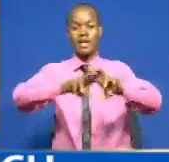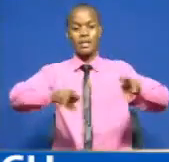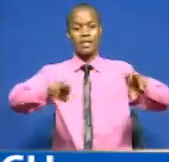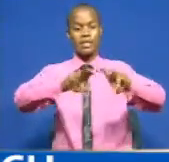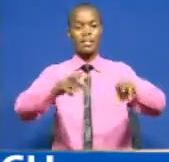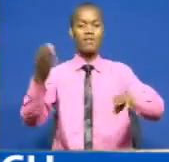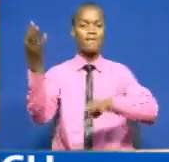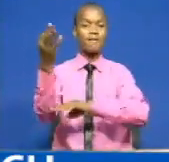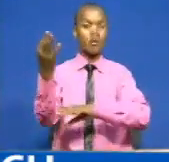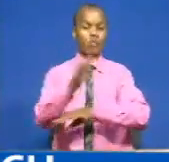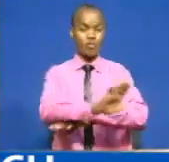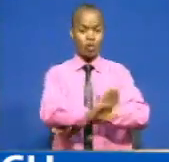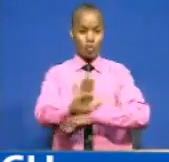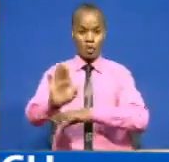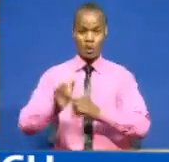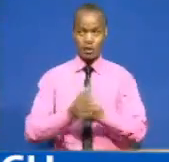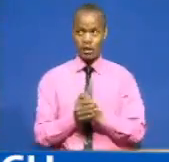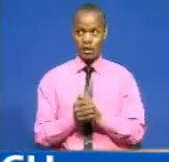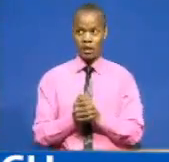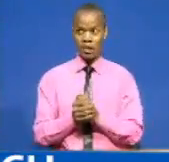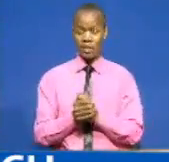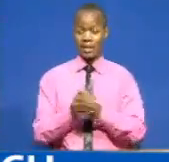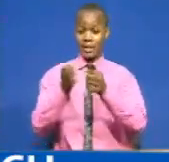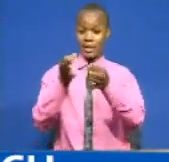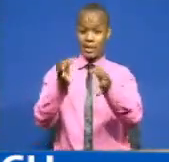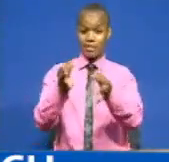future, if you so happen